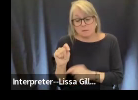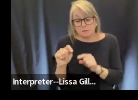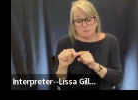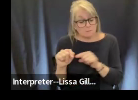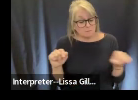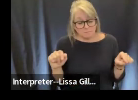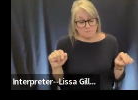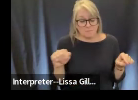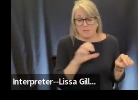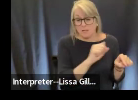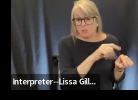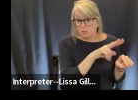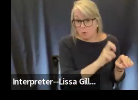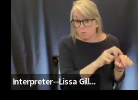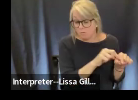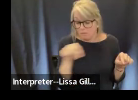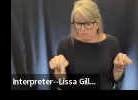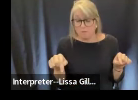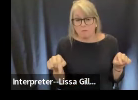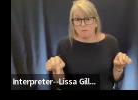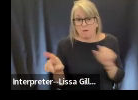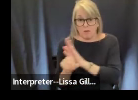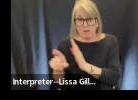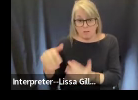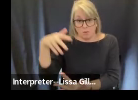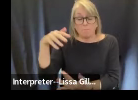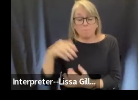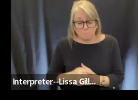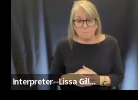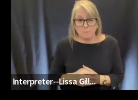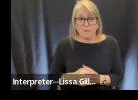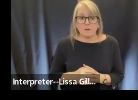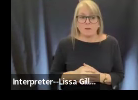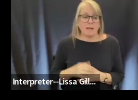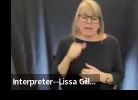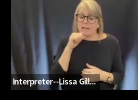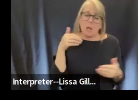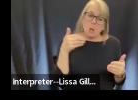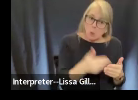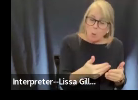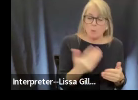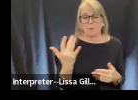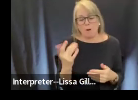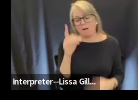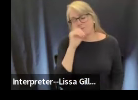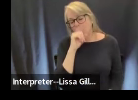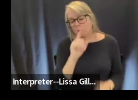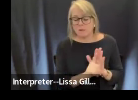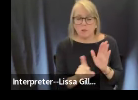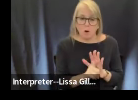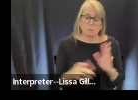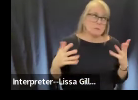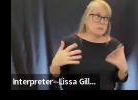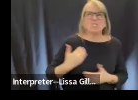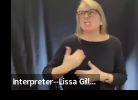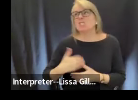awry in the kitchen, and we don't want to have those, false alarms that create undue panic or get you aggravated enough to